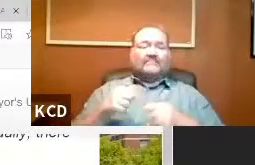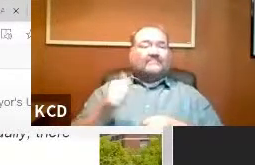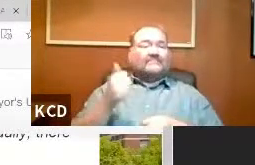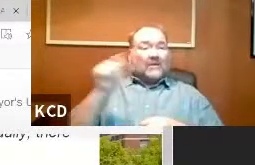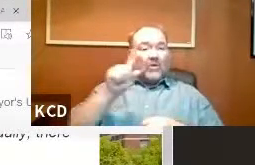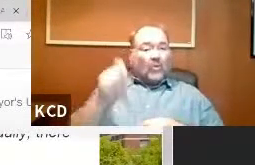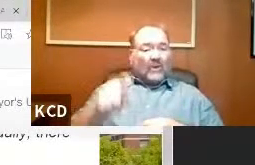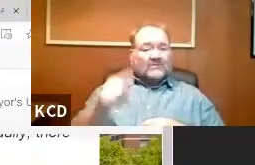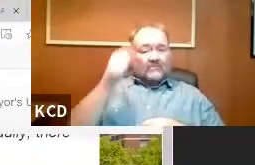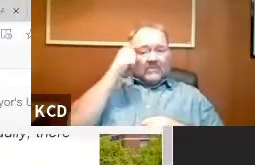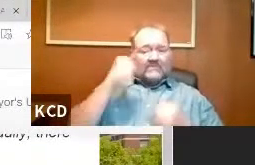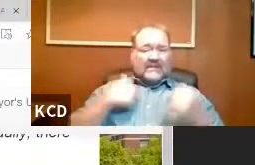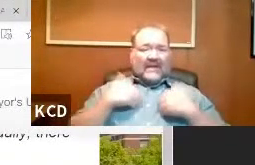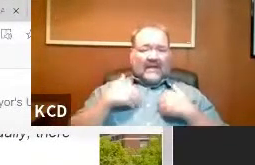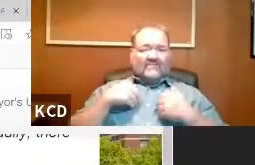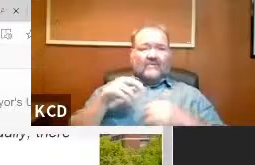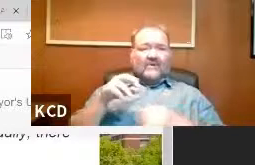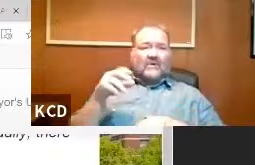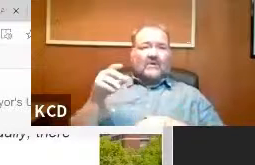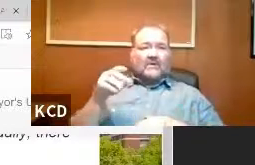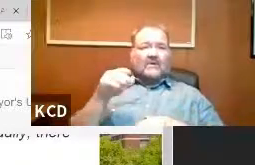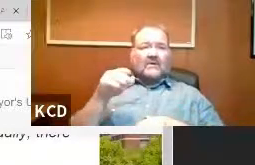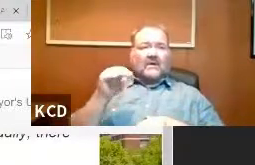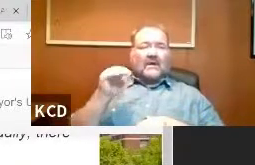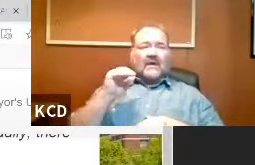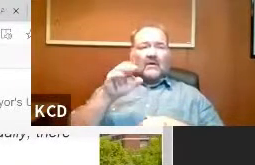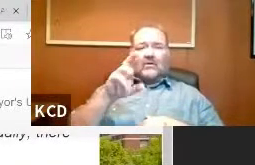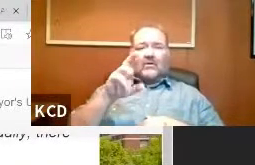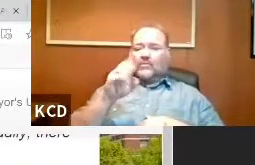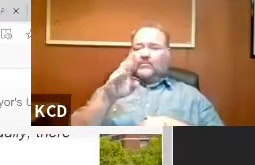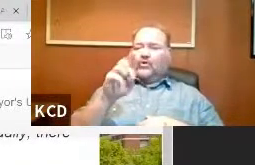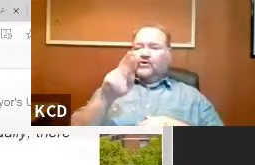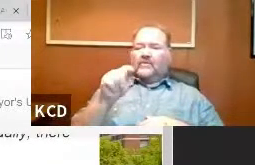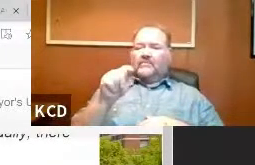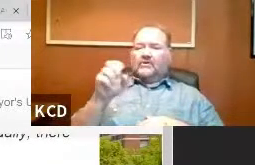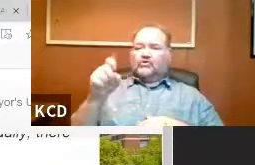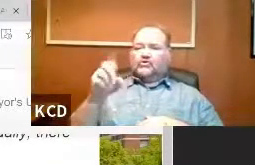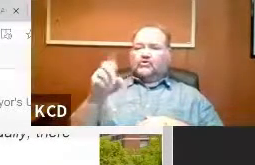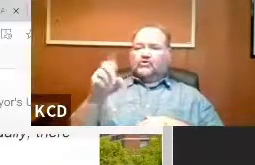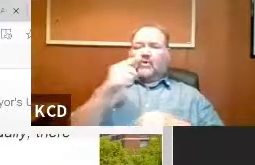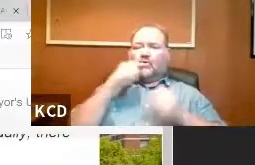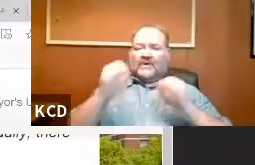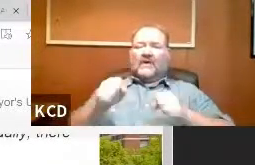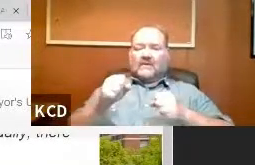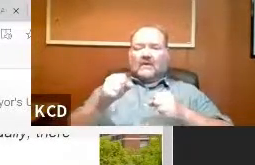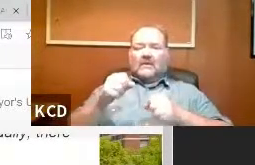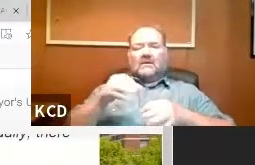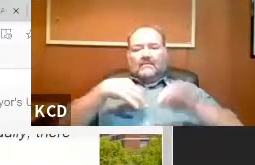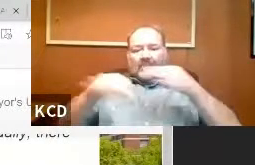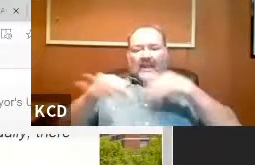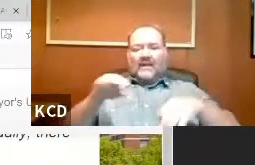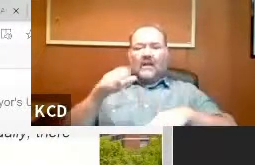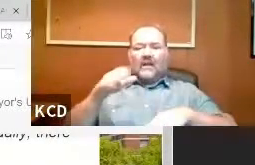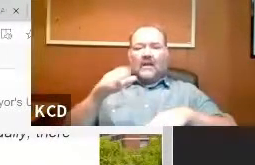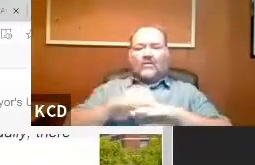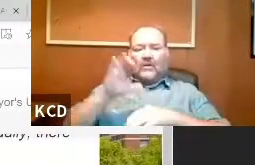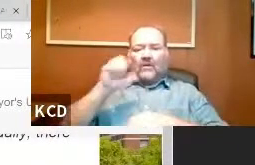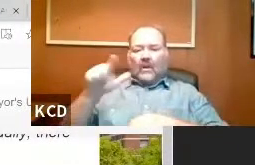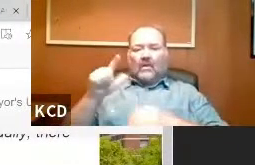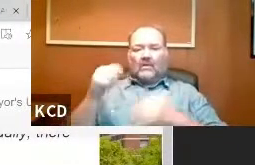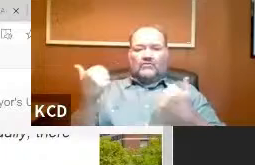that? Because I have Roberta Sturm, our lead epi, who could probably explain it better than me on the call tonight if you have more